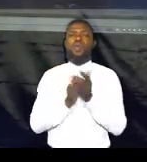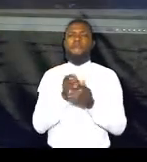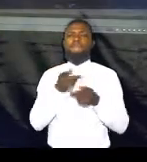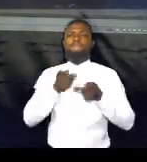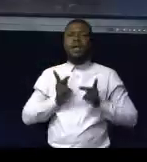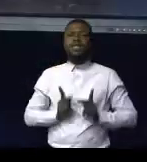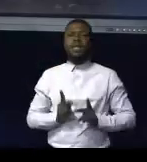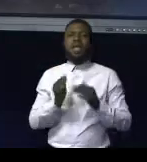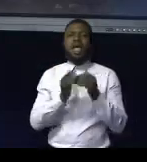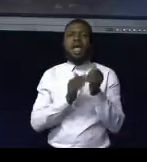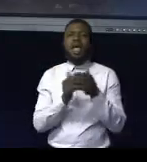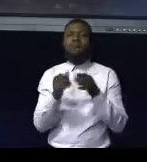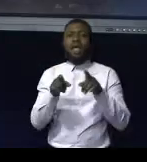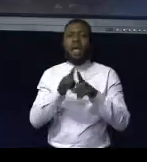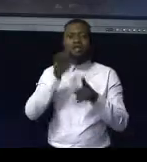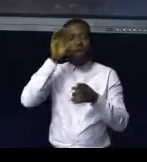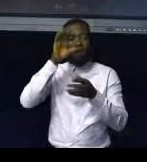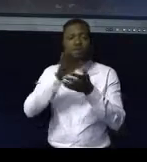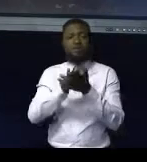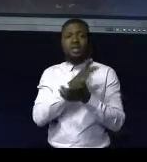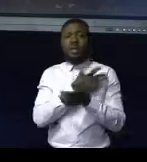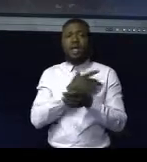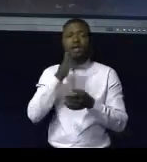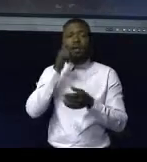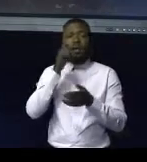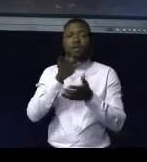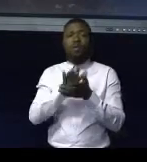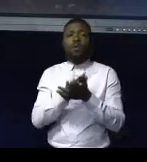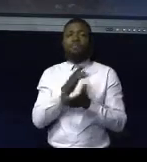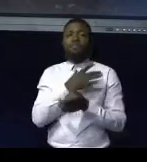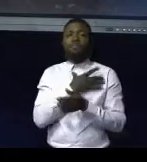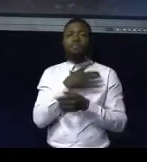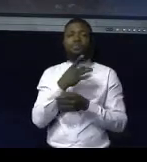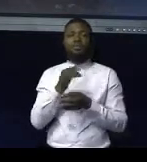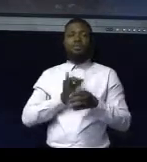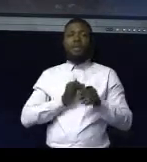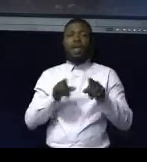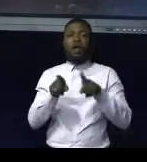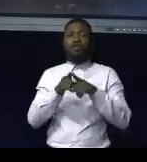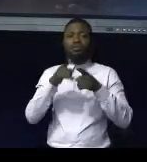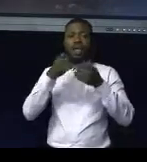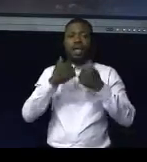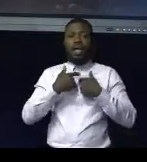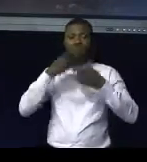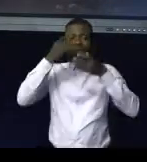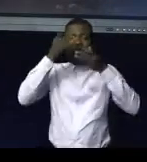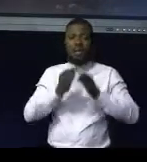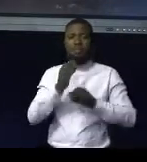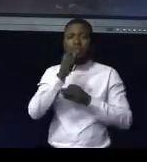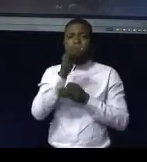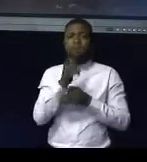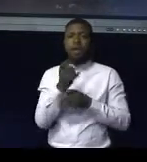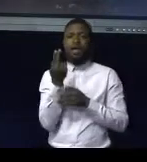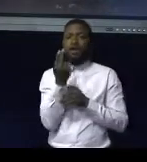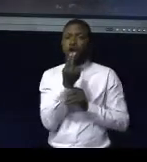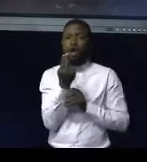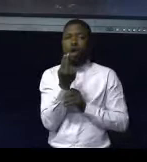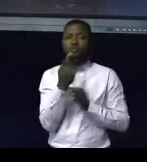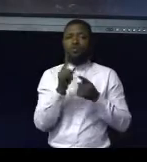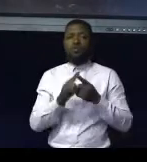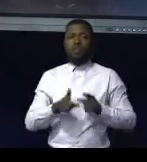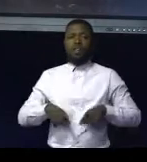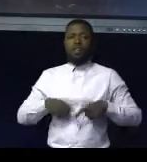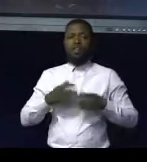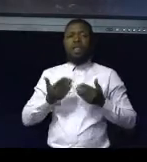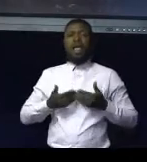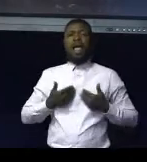own personal affair as husband and wife. And I also have determination by couples to live